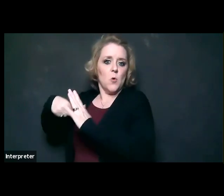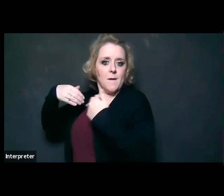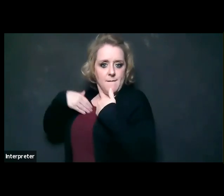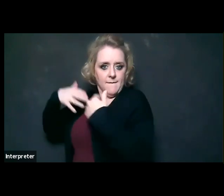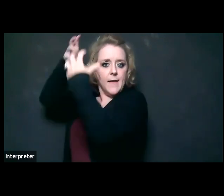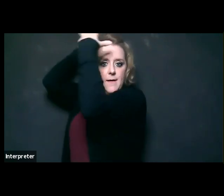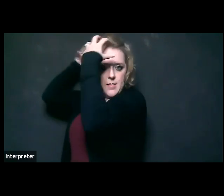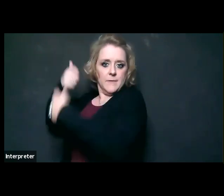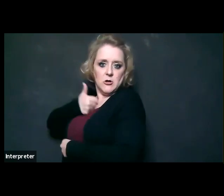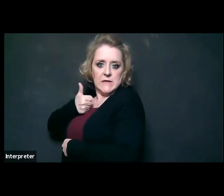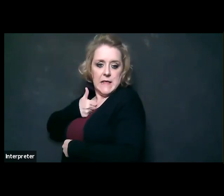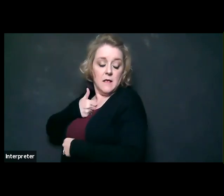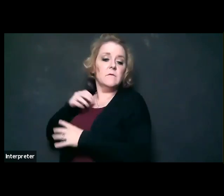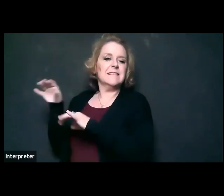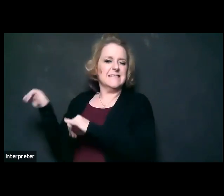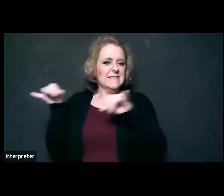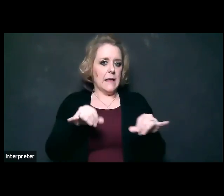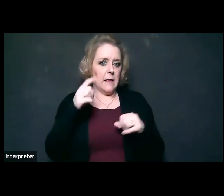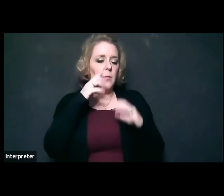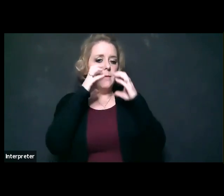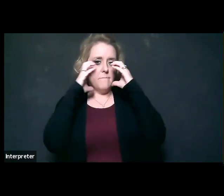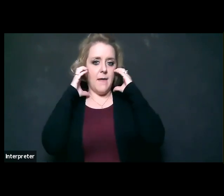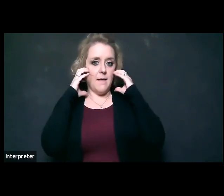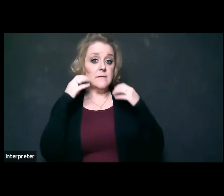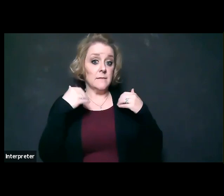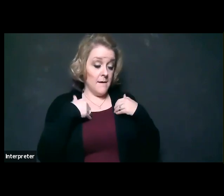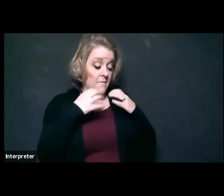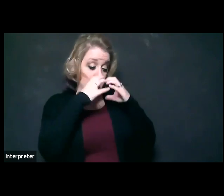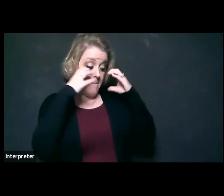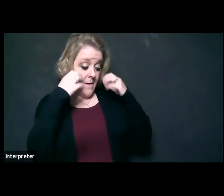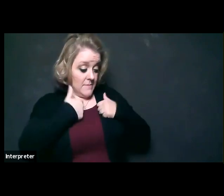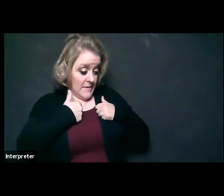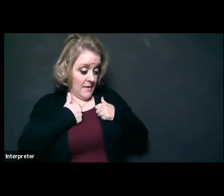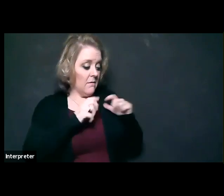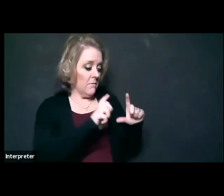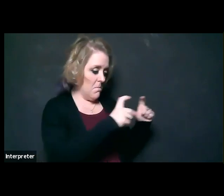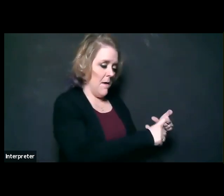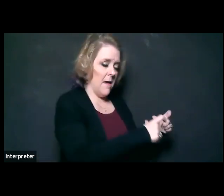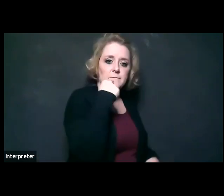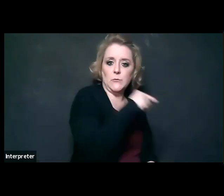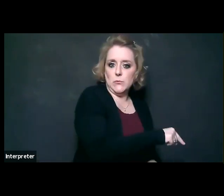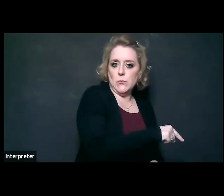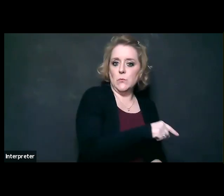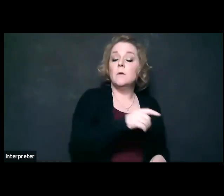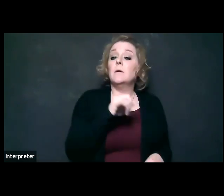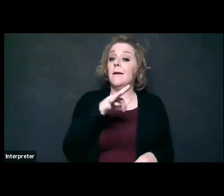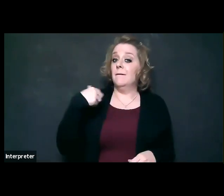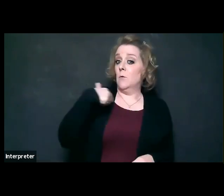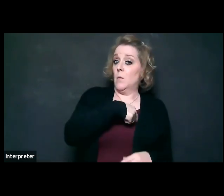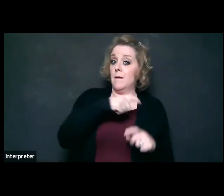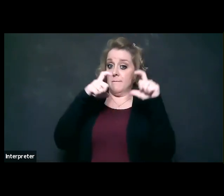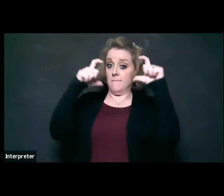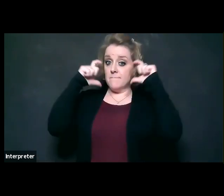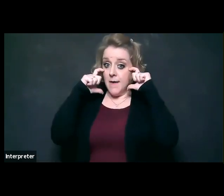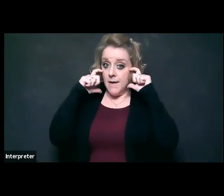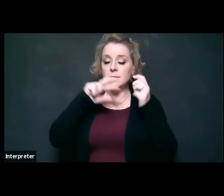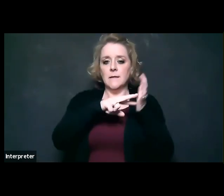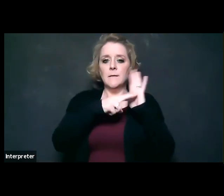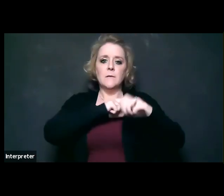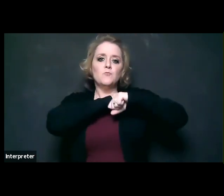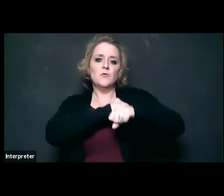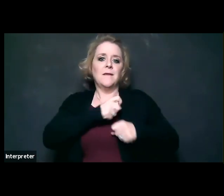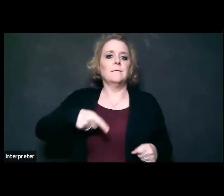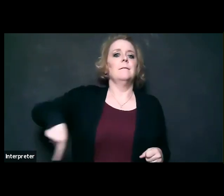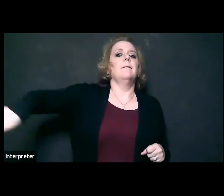is show them that we are responsible adults, and that by wearing the mask, we're making other people safe, not ourselves. We're making